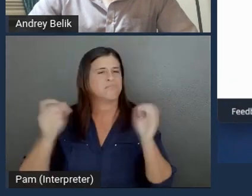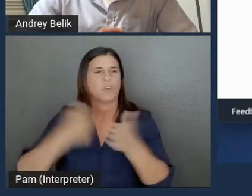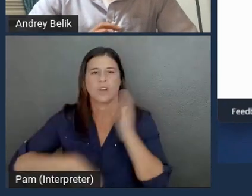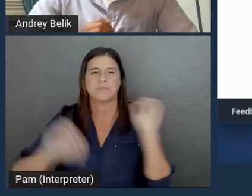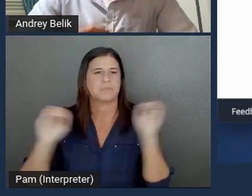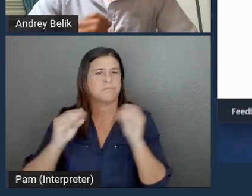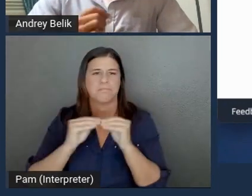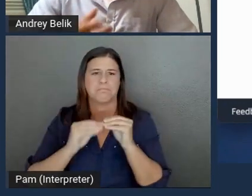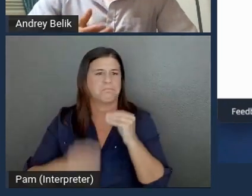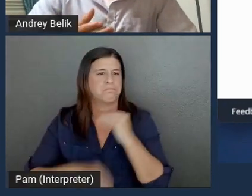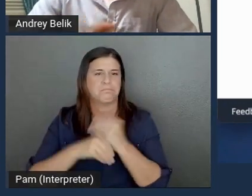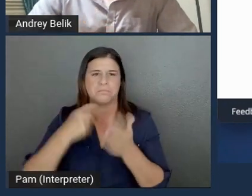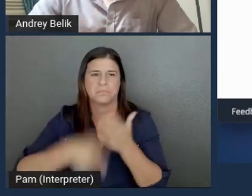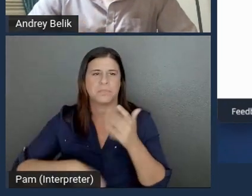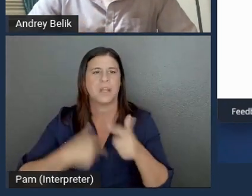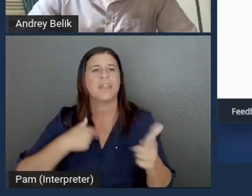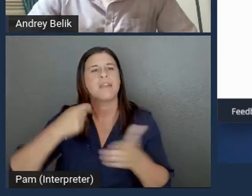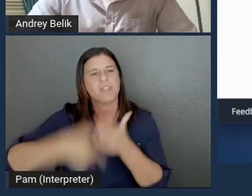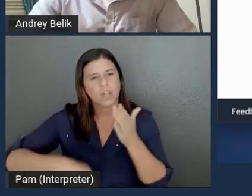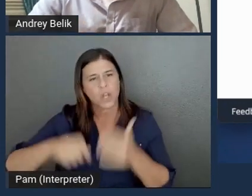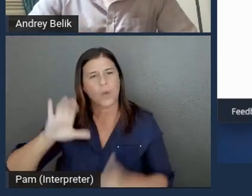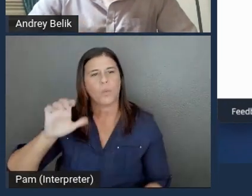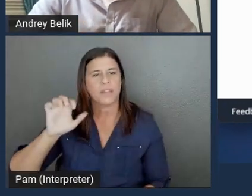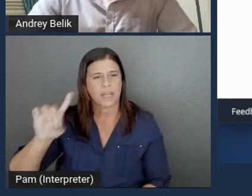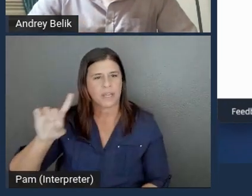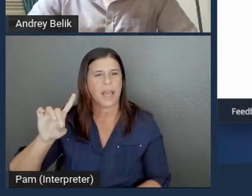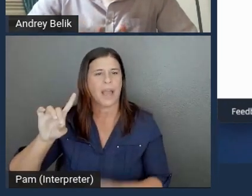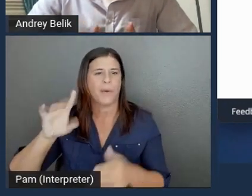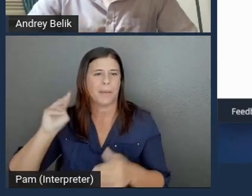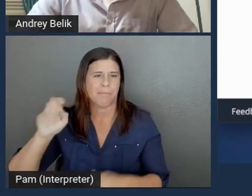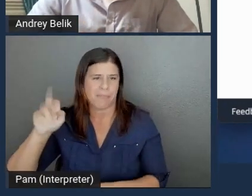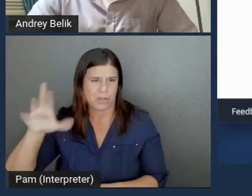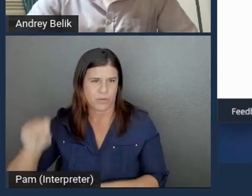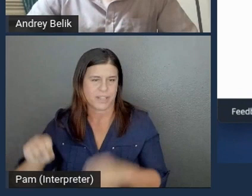is cost with CloudWatch metrics. Okay. Yeah.